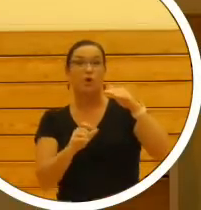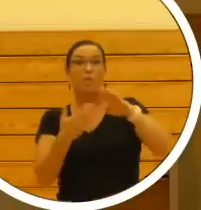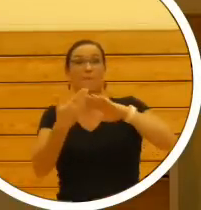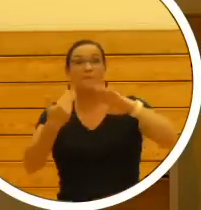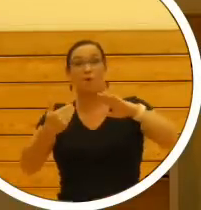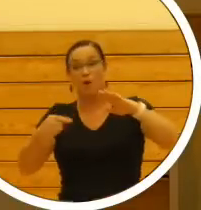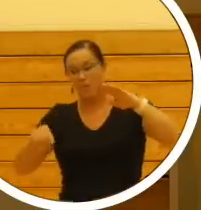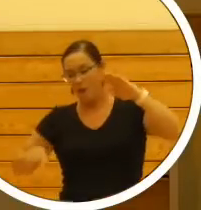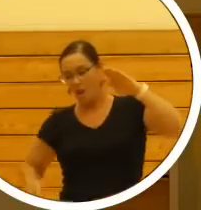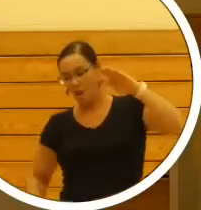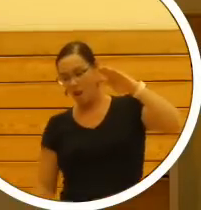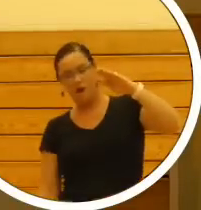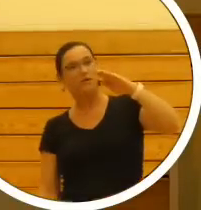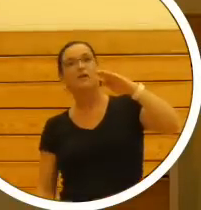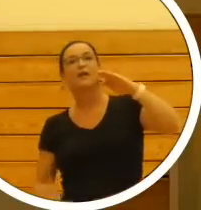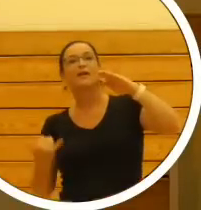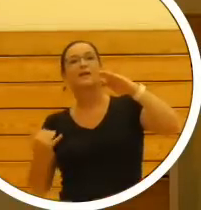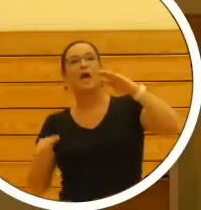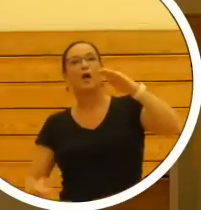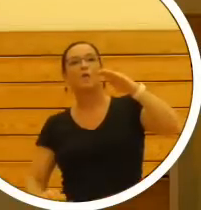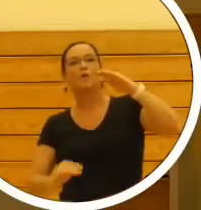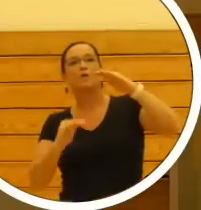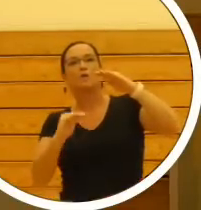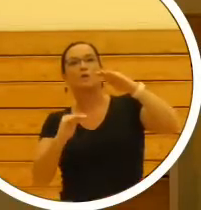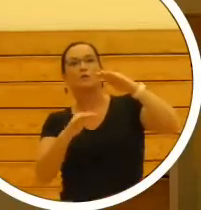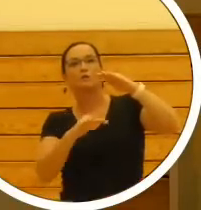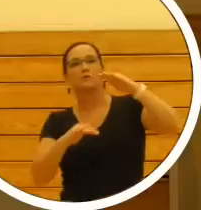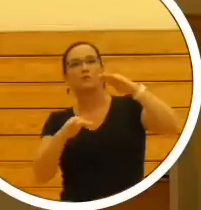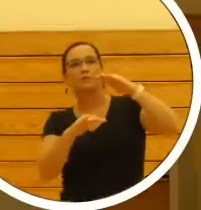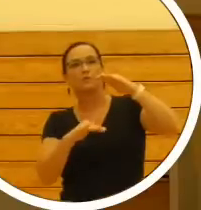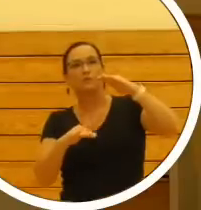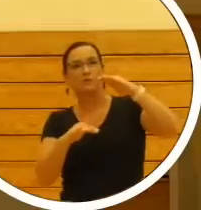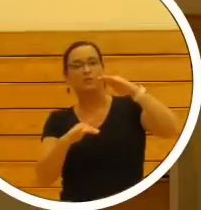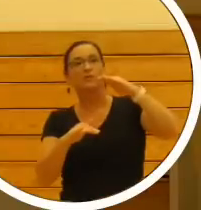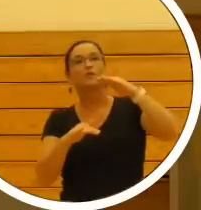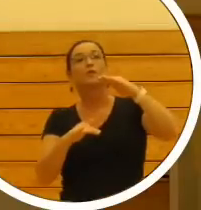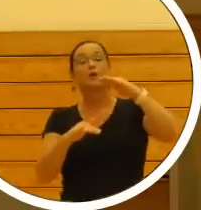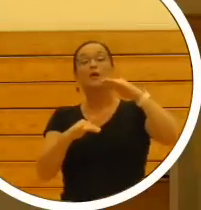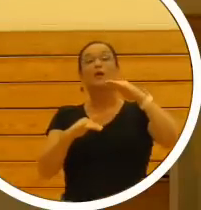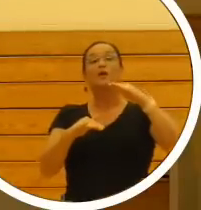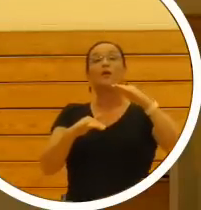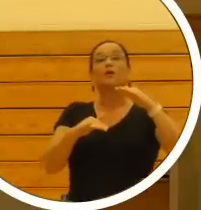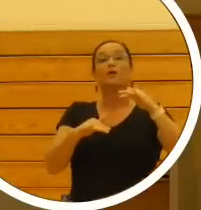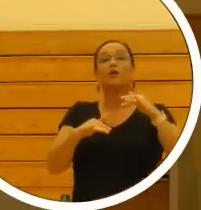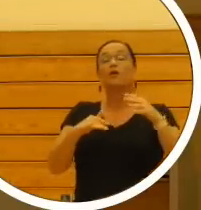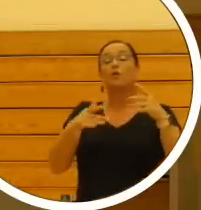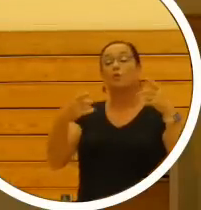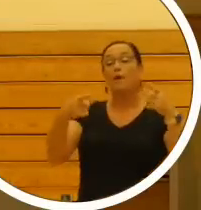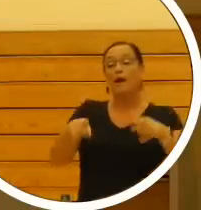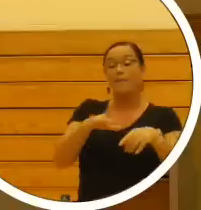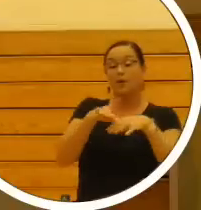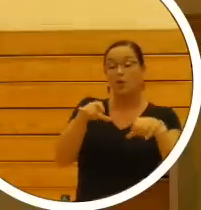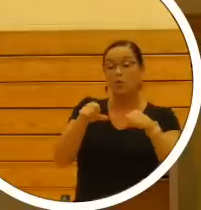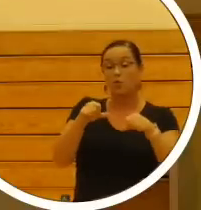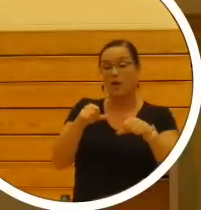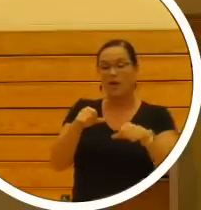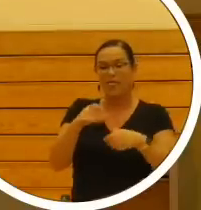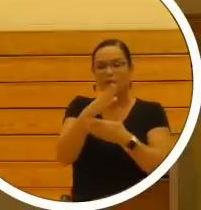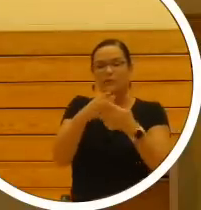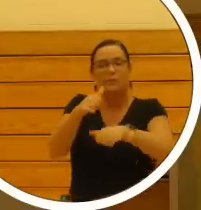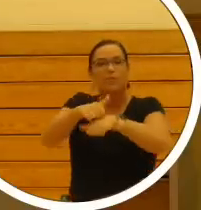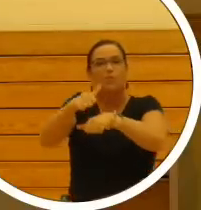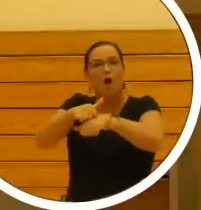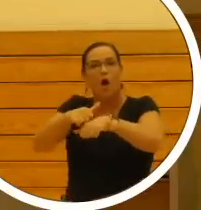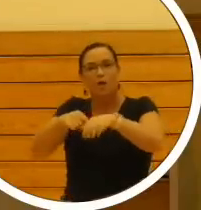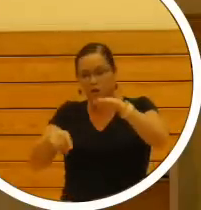earthquakes. So that means the source of the earthquake, and an earthquake is really just generated when some rock slips or breaks in the